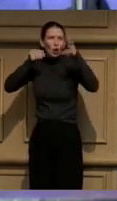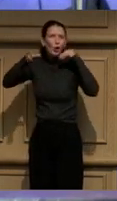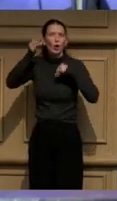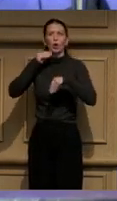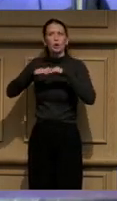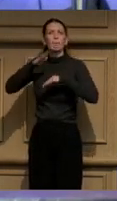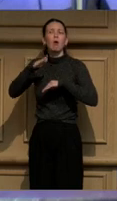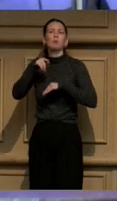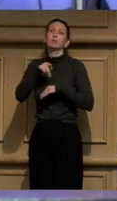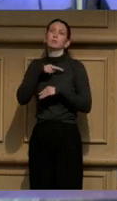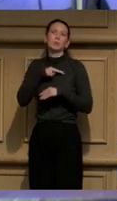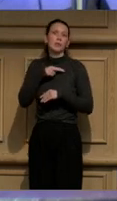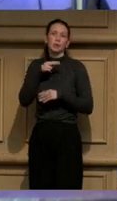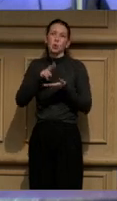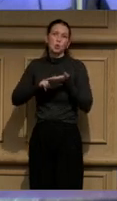in general. So